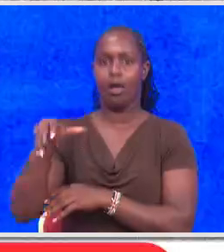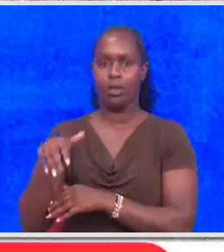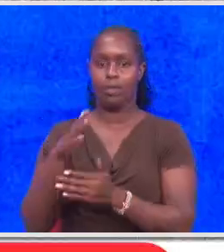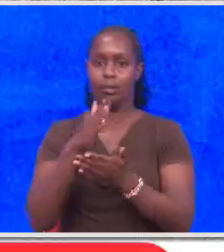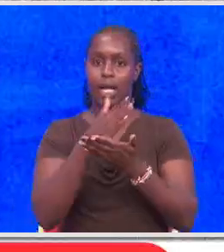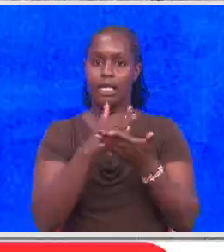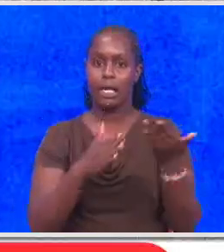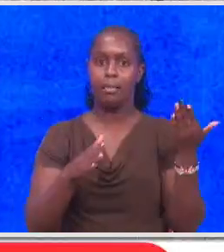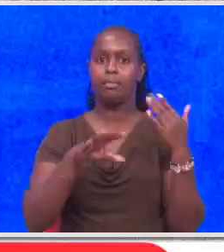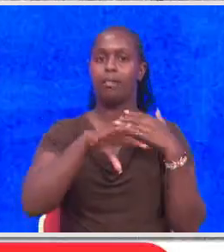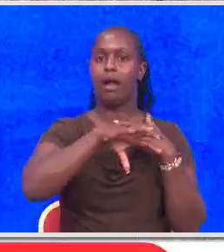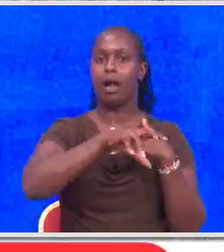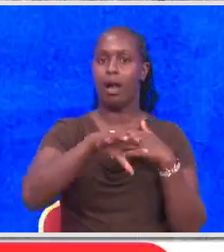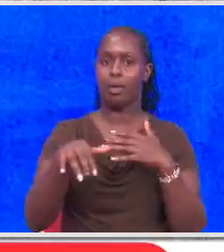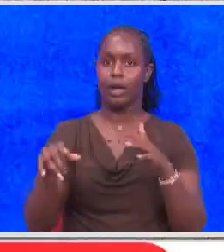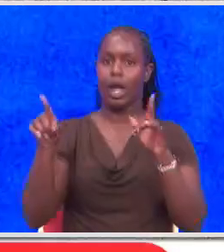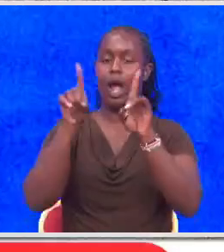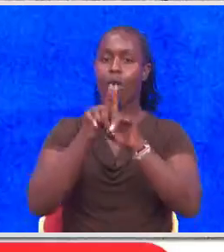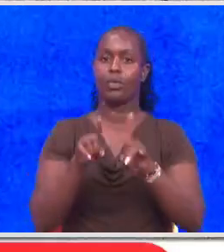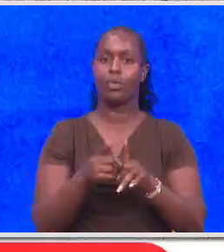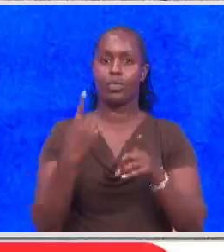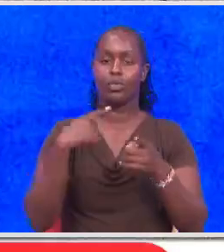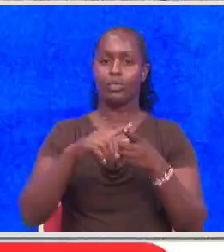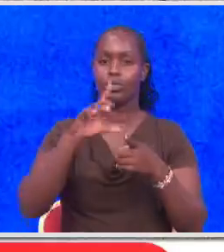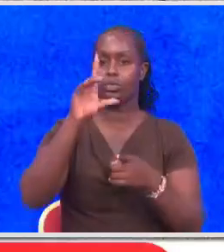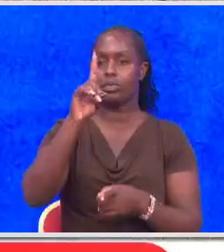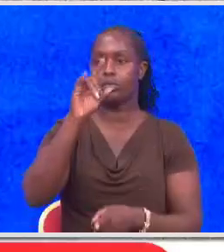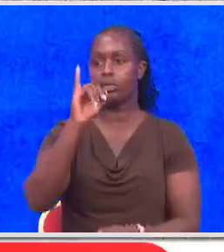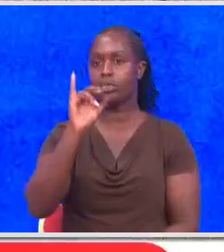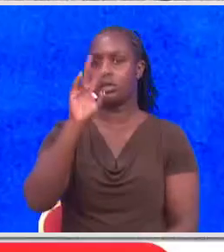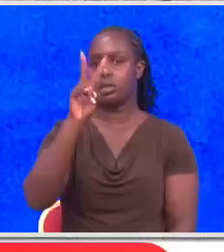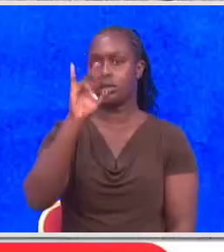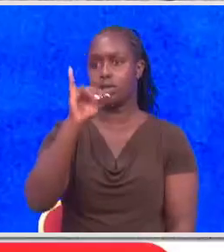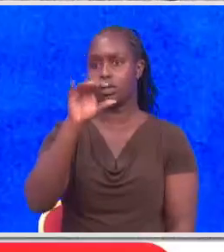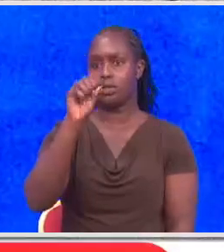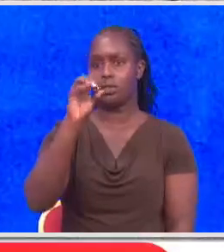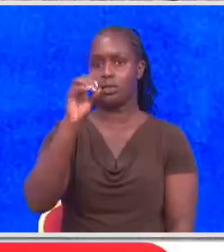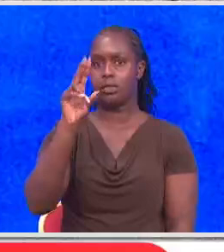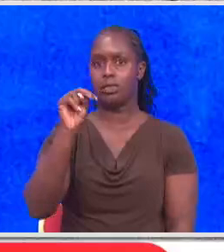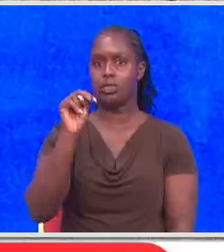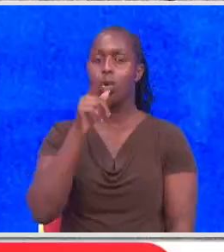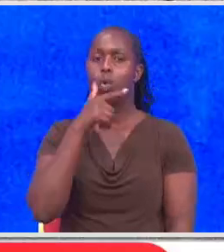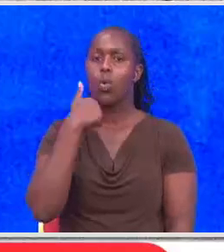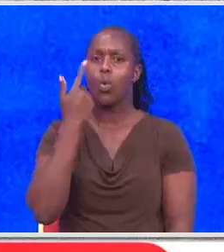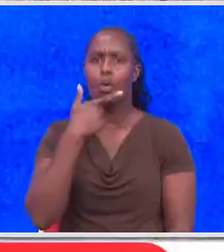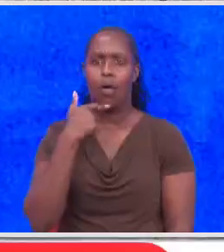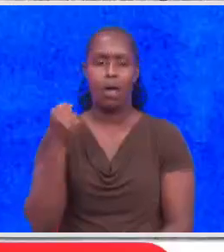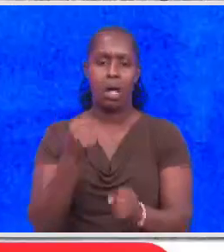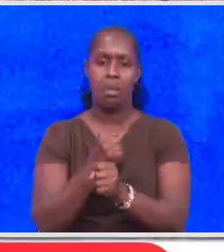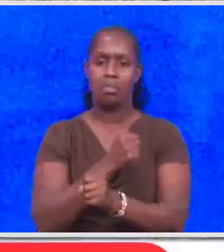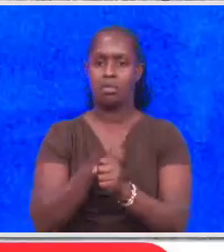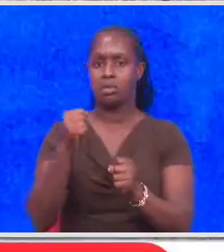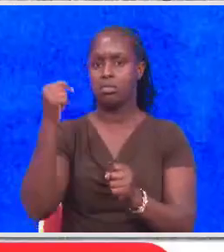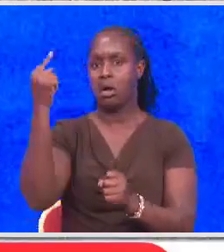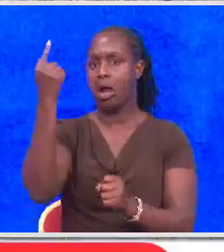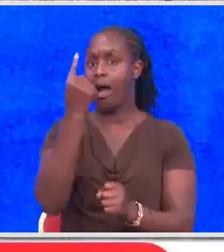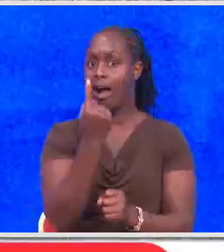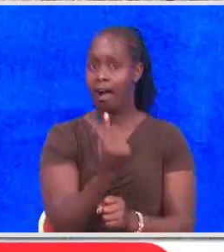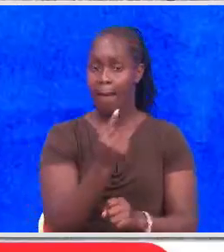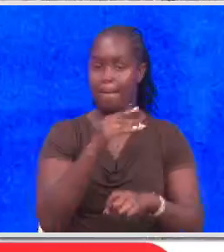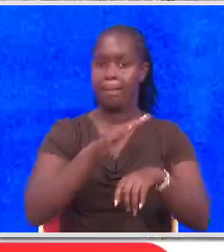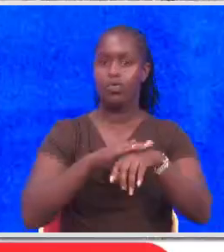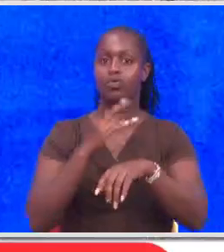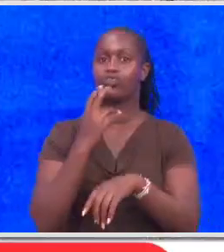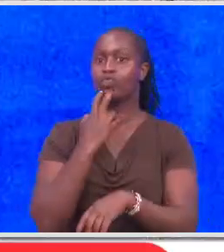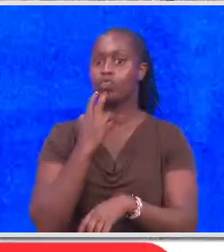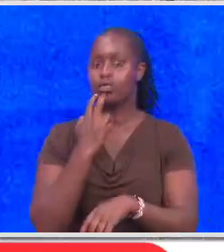sub-counties, and the divisions. And for those who will not be able to make it to Uhuru Gardens on Tuesday,